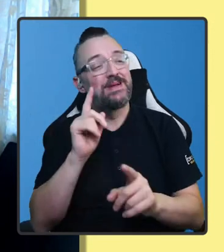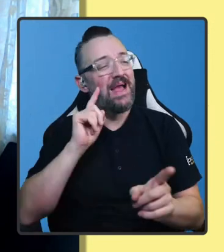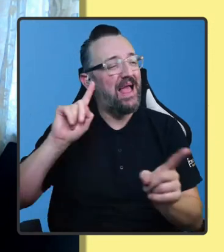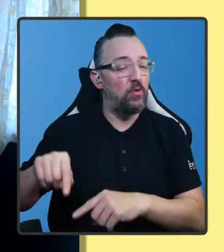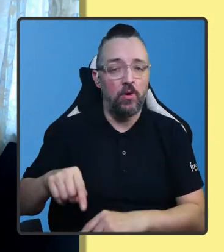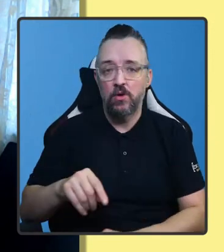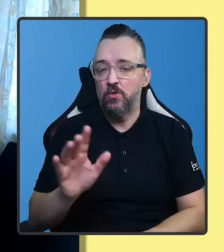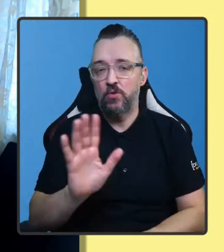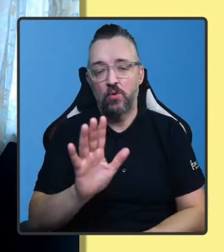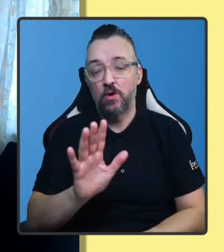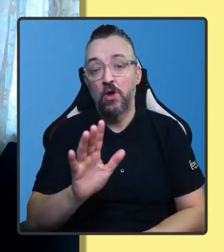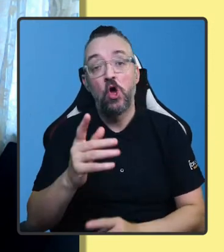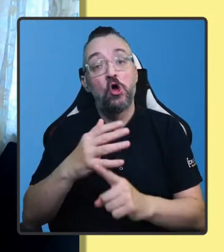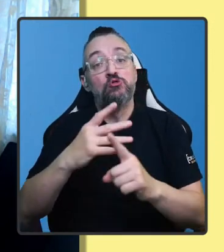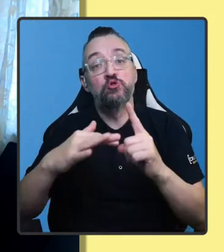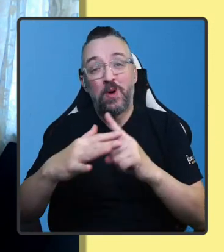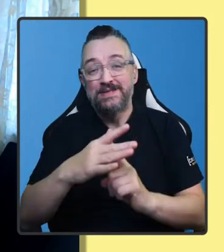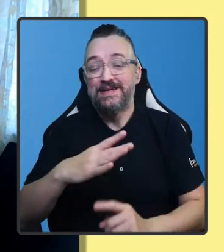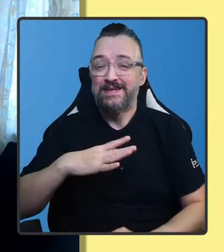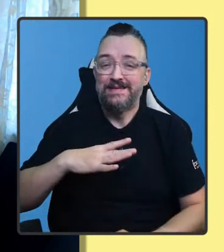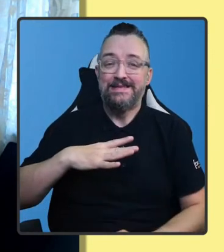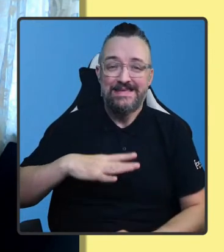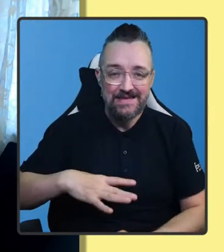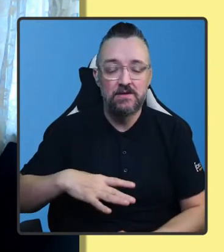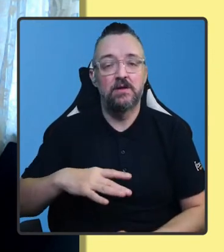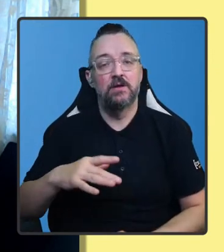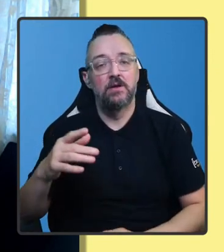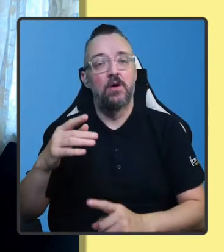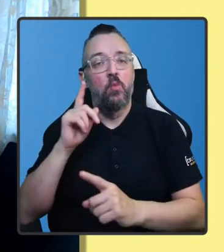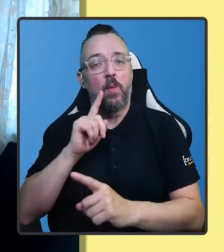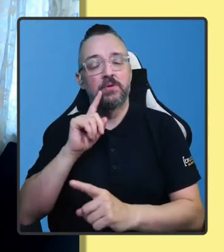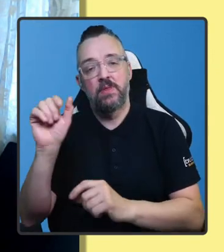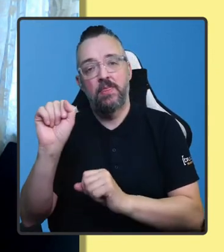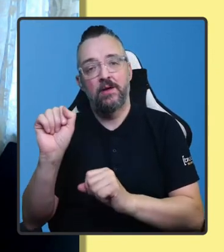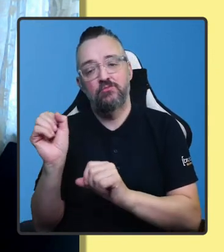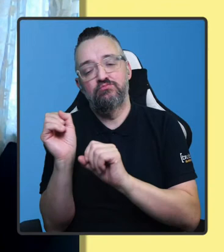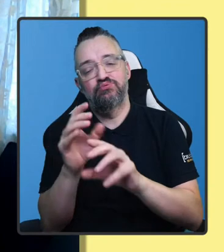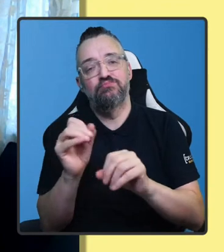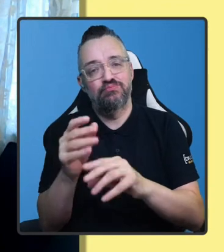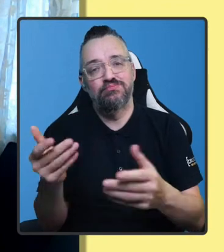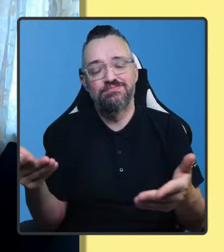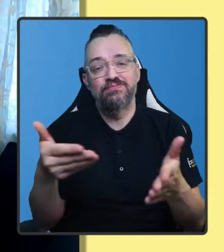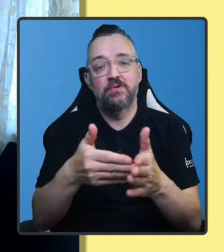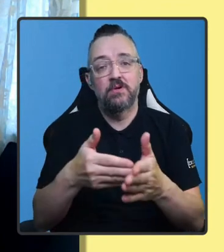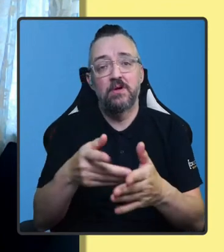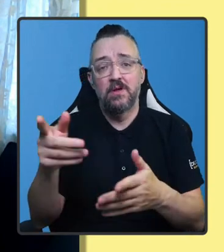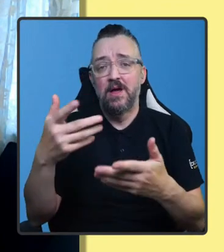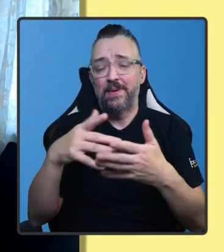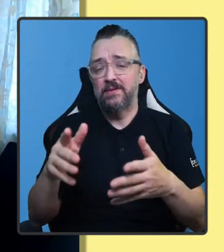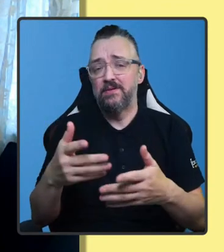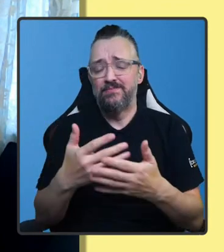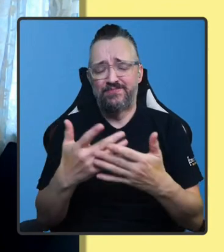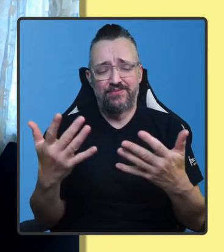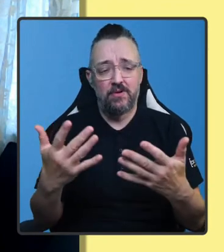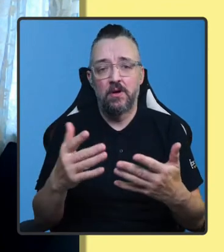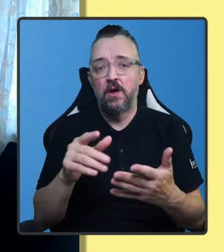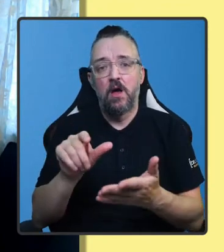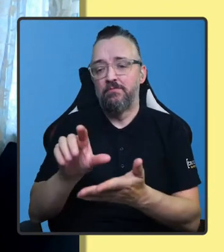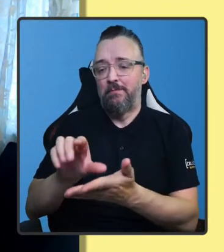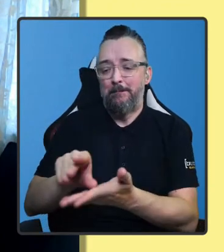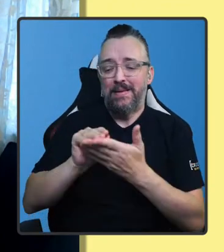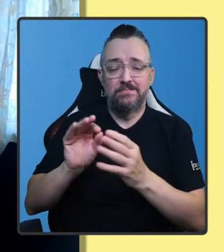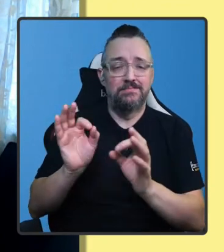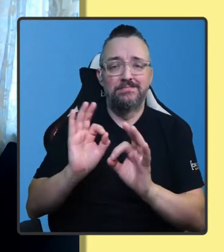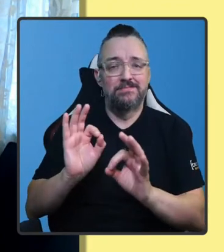not function without the contributions of women. They've done incredible amounts of essential unpaid labor and have had made